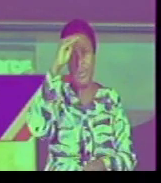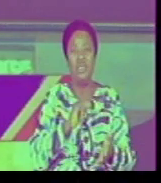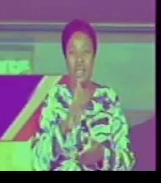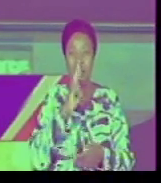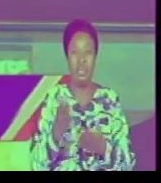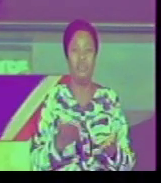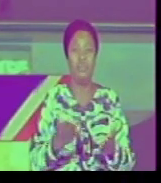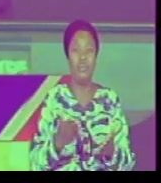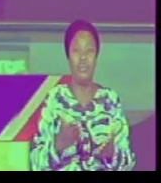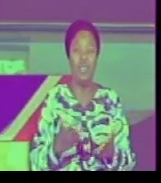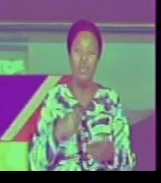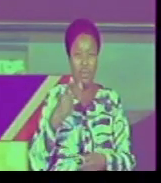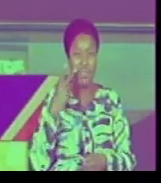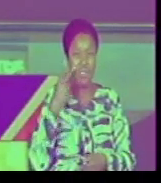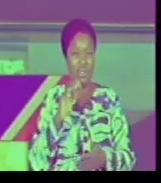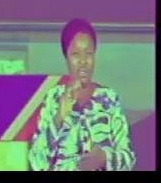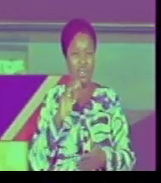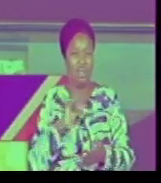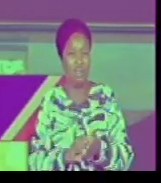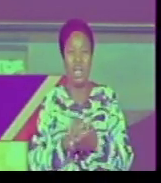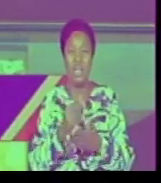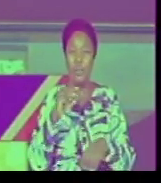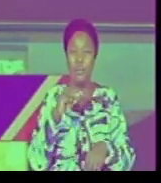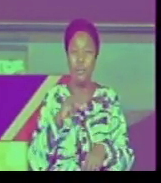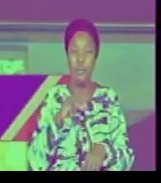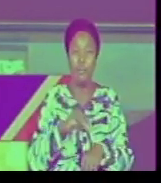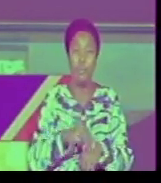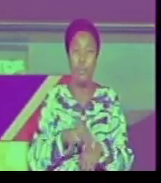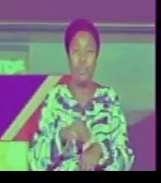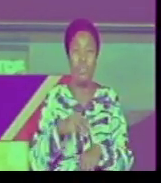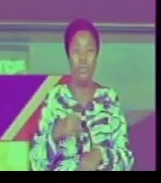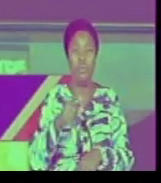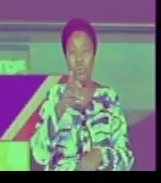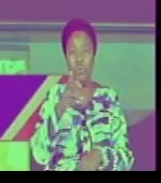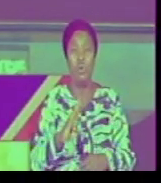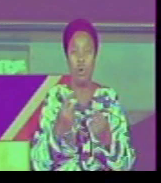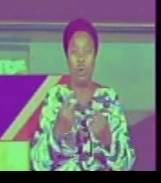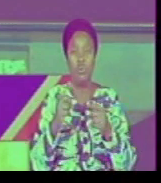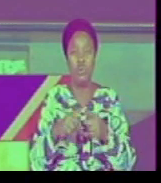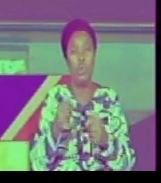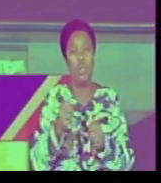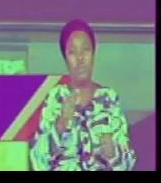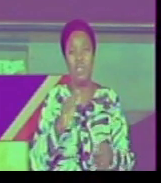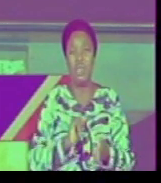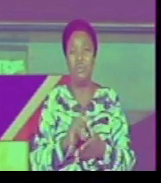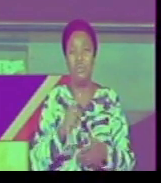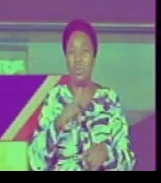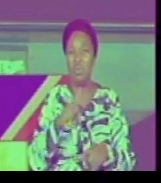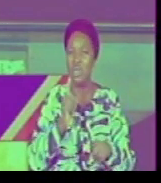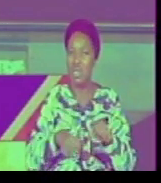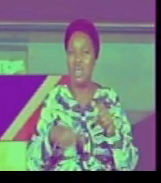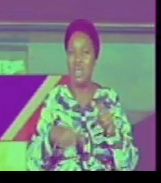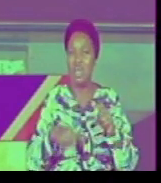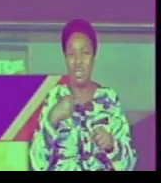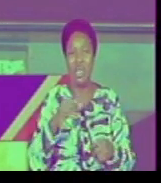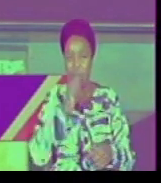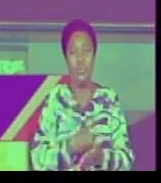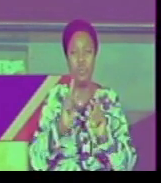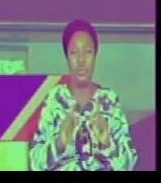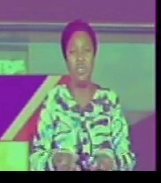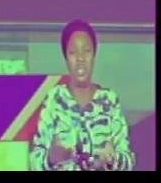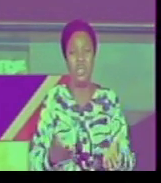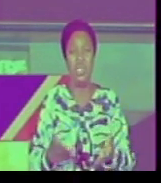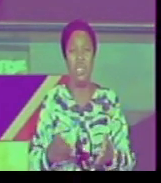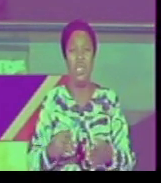The message of God comes to everyone. We cannot say, I'm a newcomer. I say to every man among